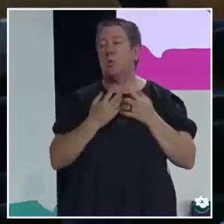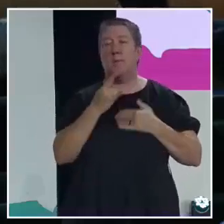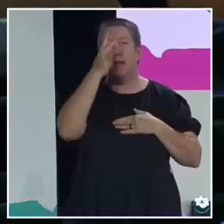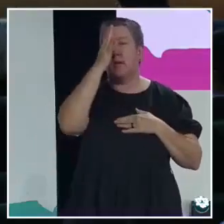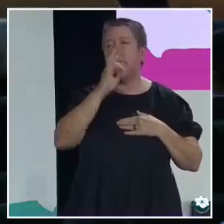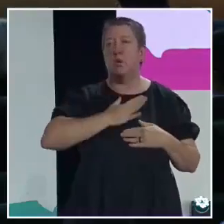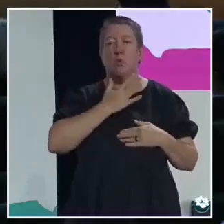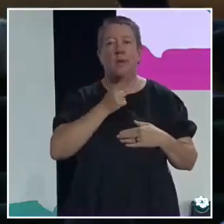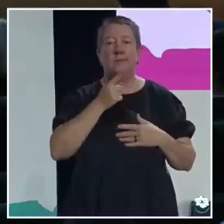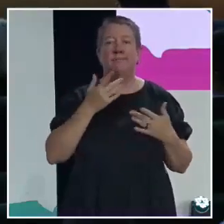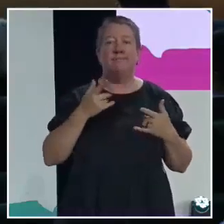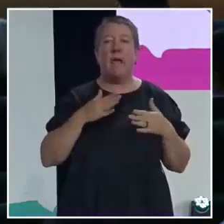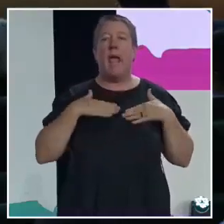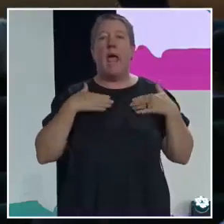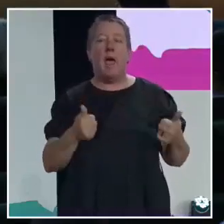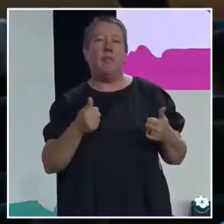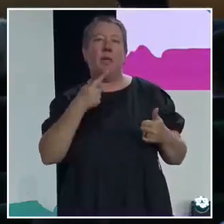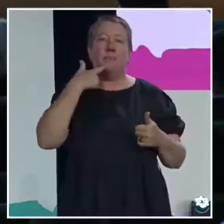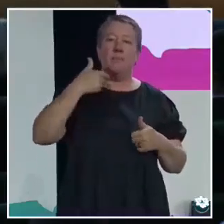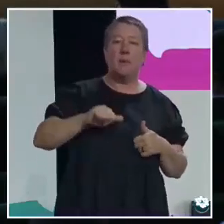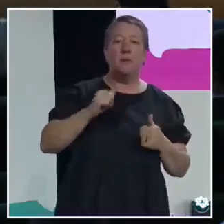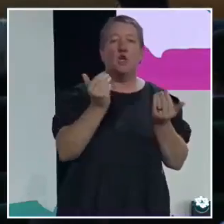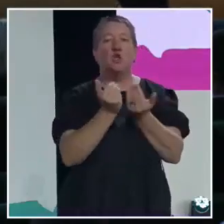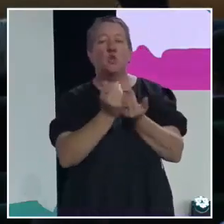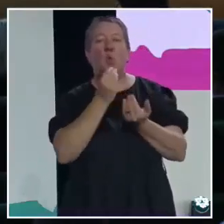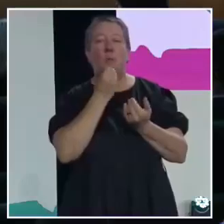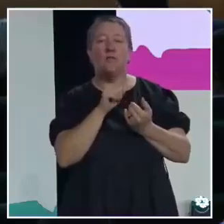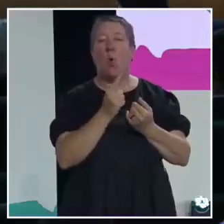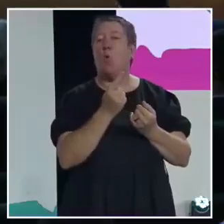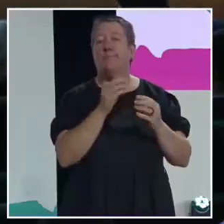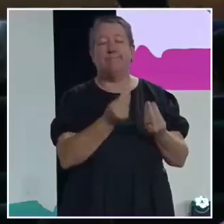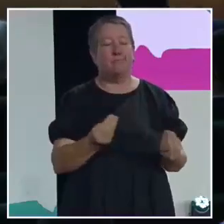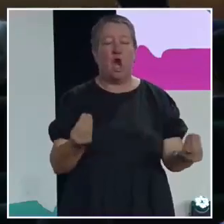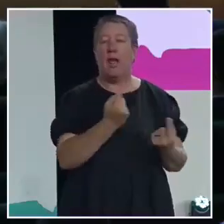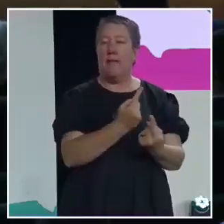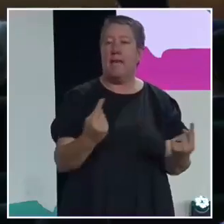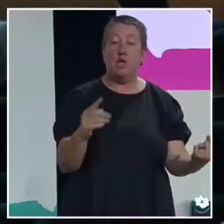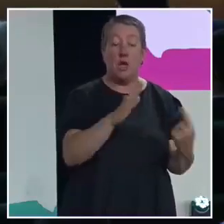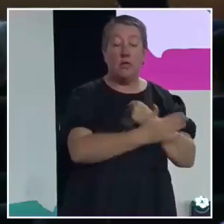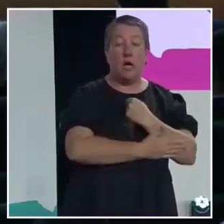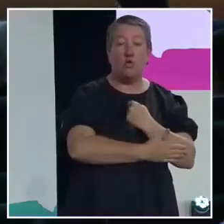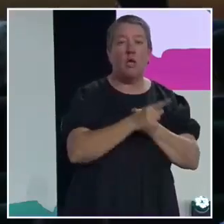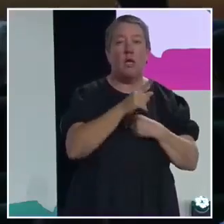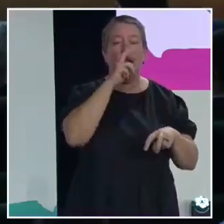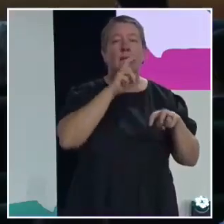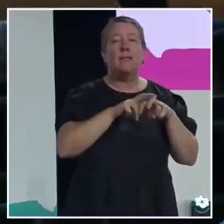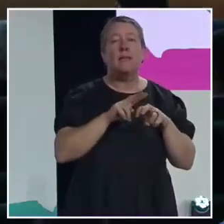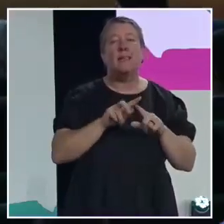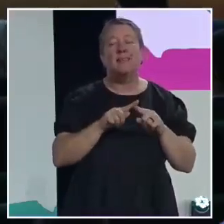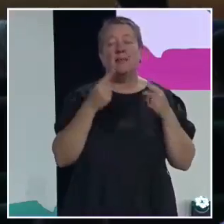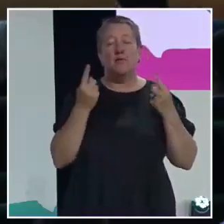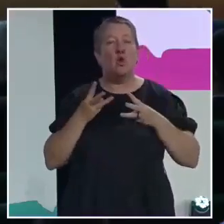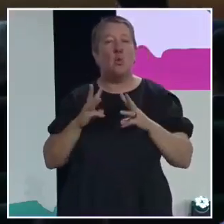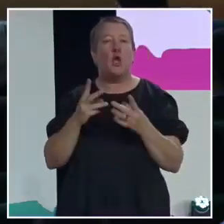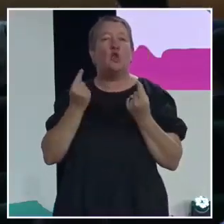for example, healthy, tasty school meals for every child in a country. That requires a different way to do the purchasing.